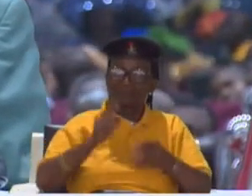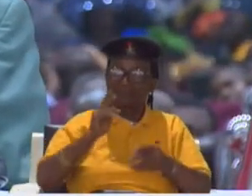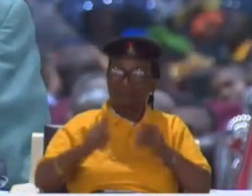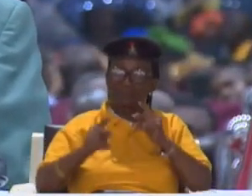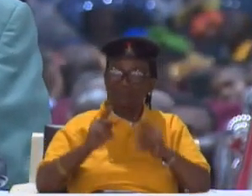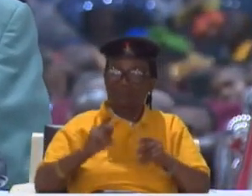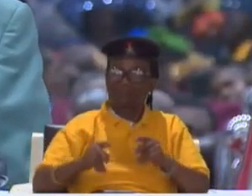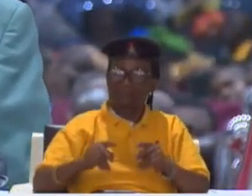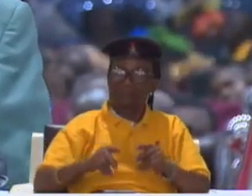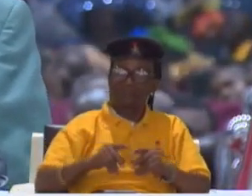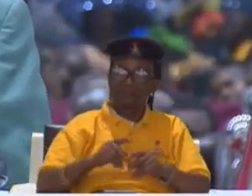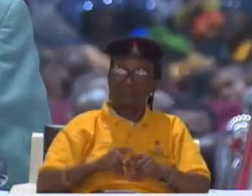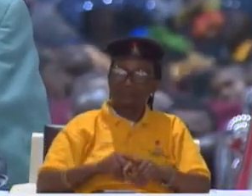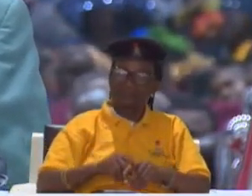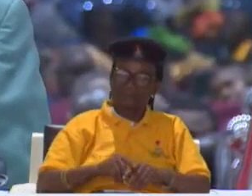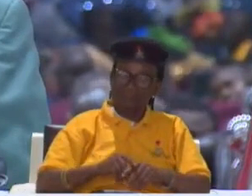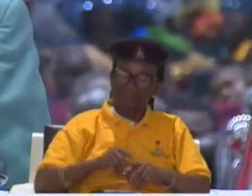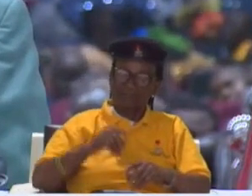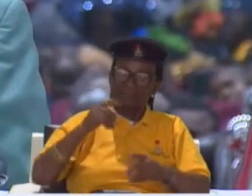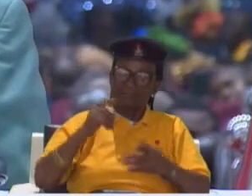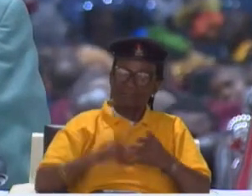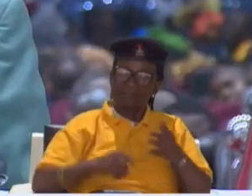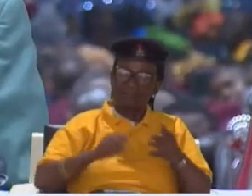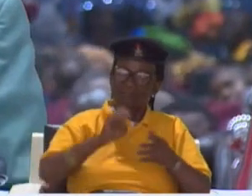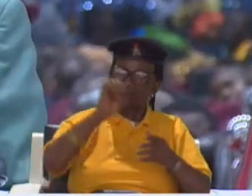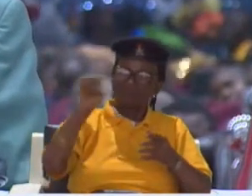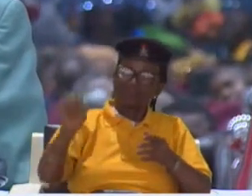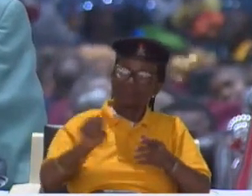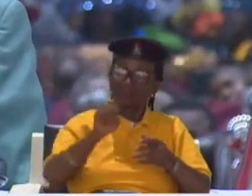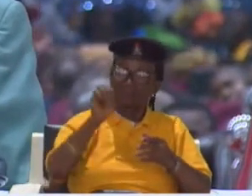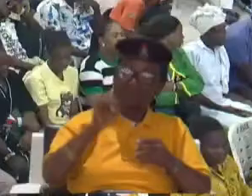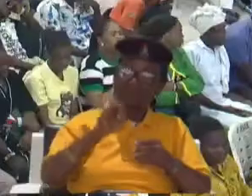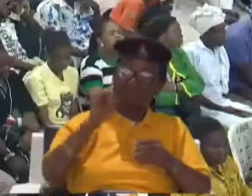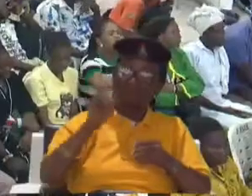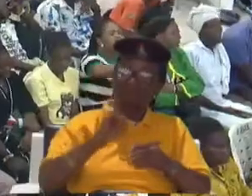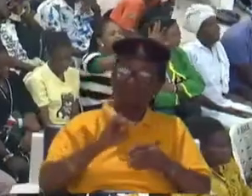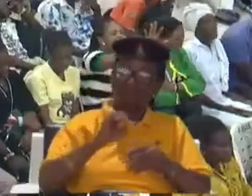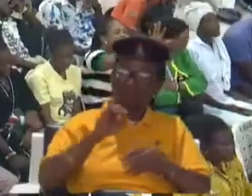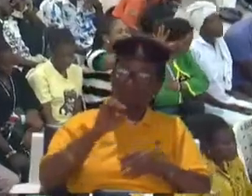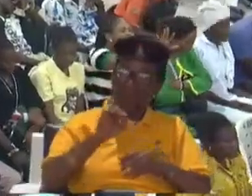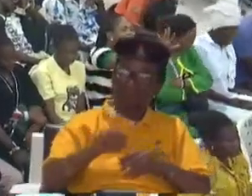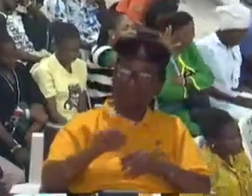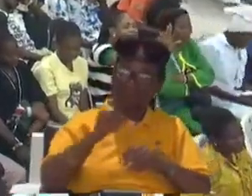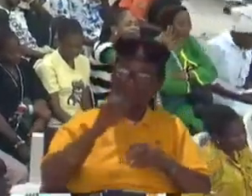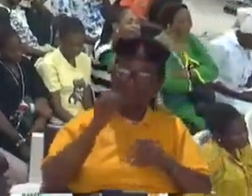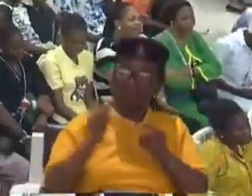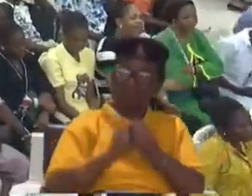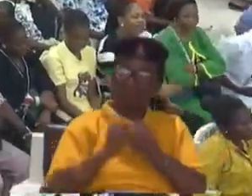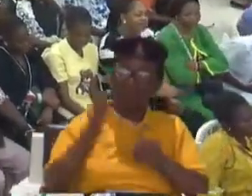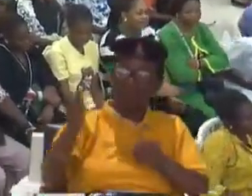And whatever is wrong with their bodies is going to be put right.